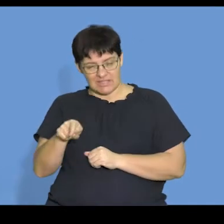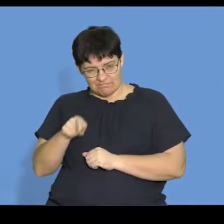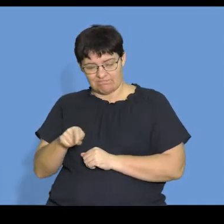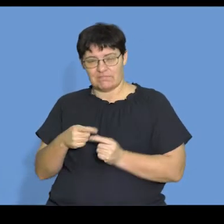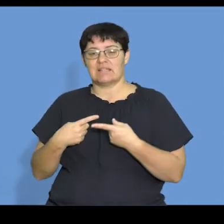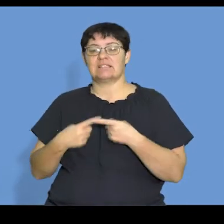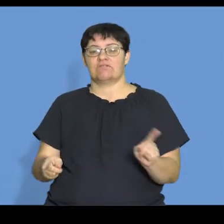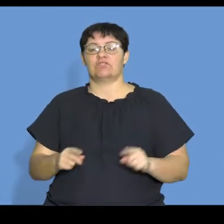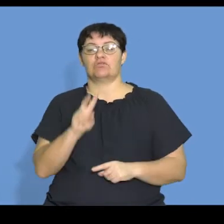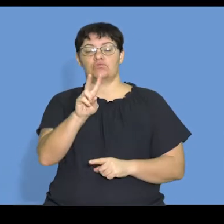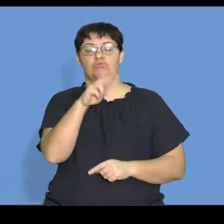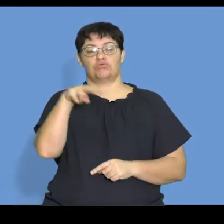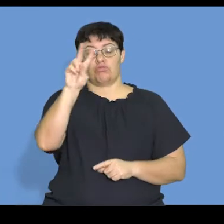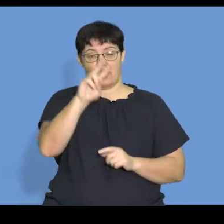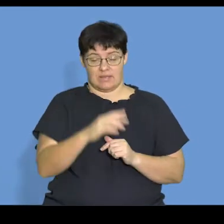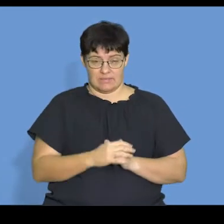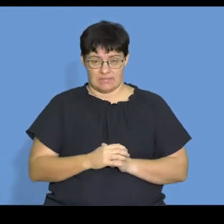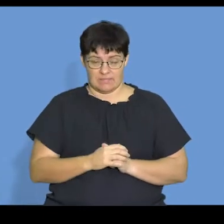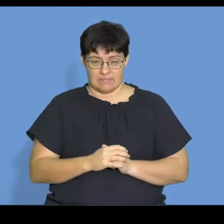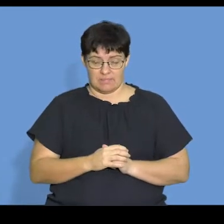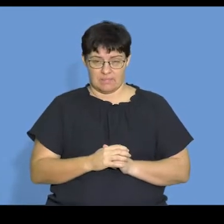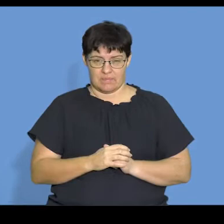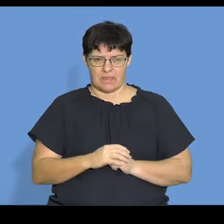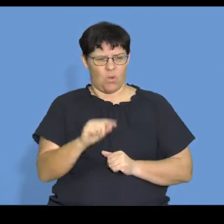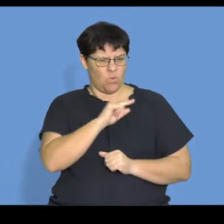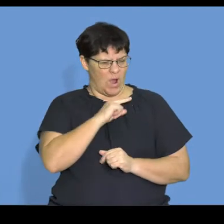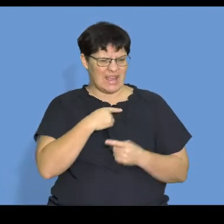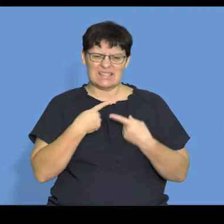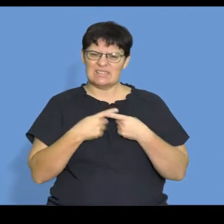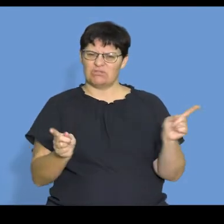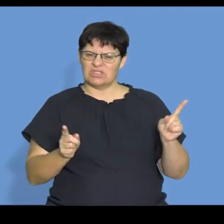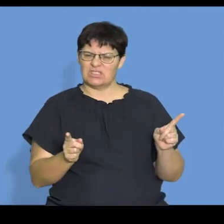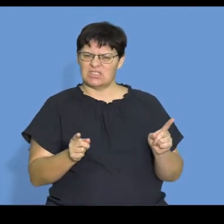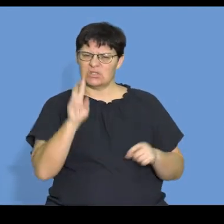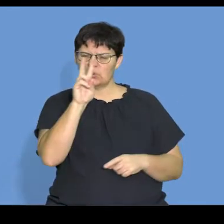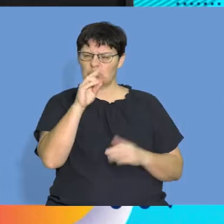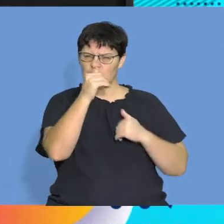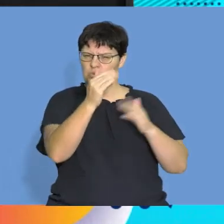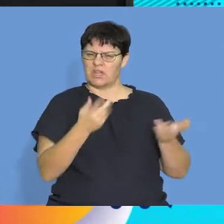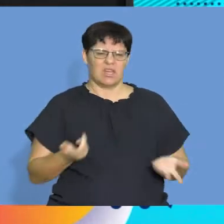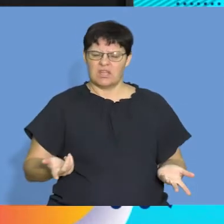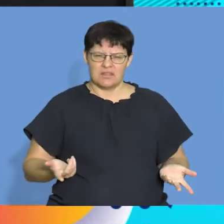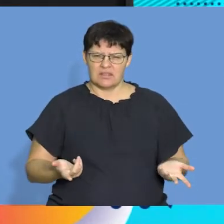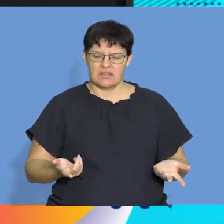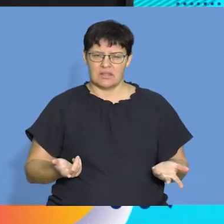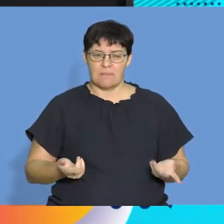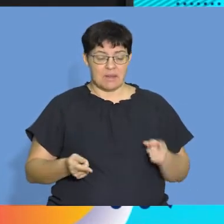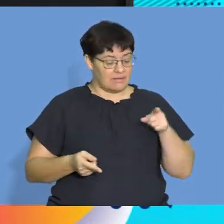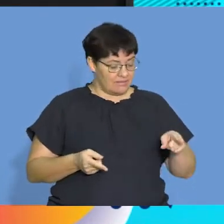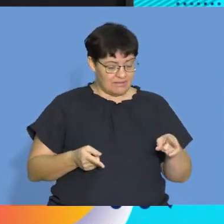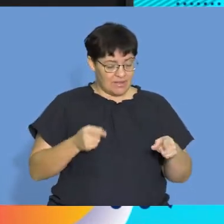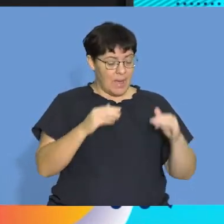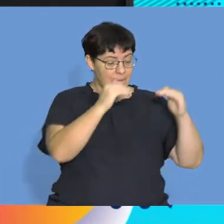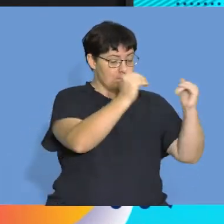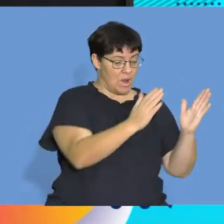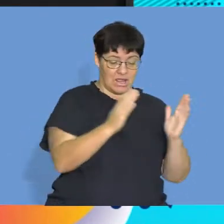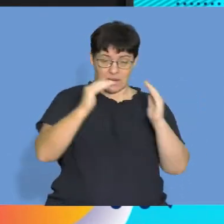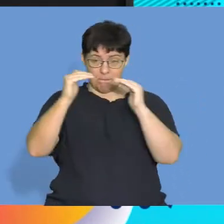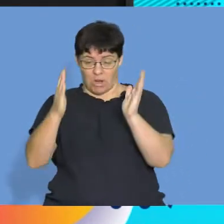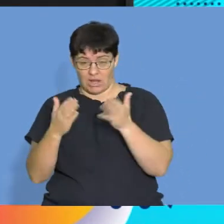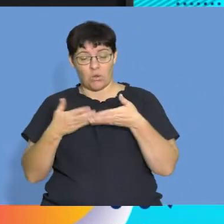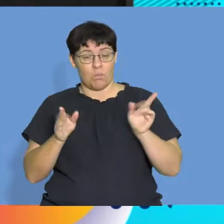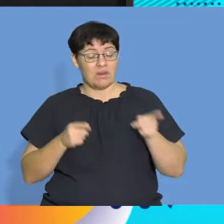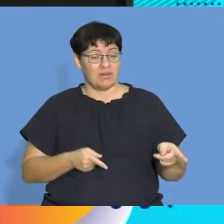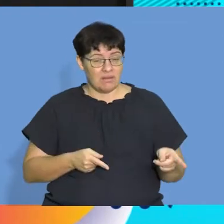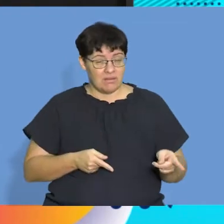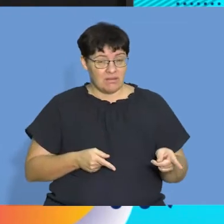2 squares. Now, why are we calling it a difference of 2 squares? It means that your 2 brackets that you're going to open, they will